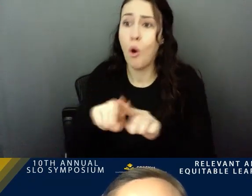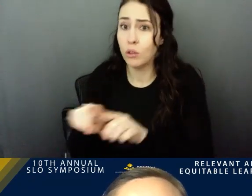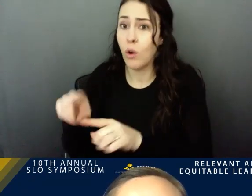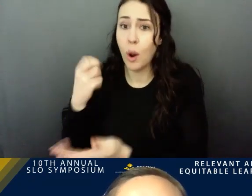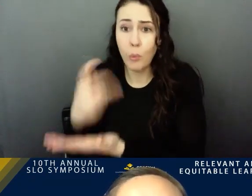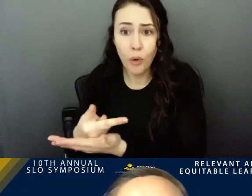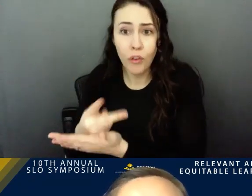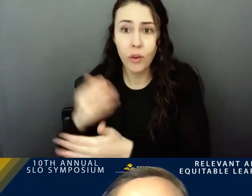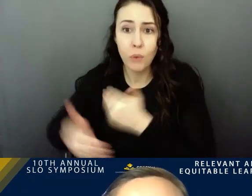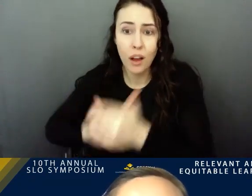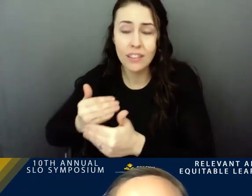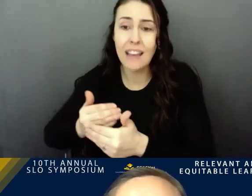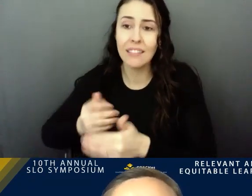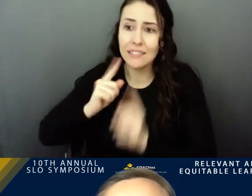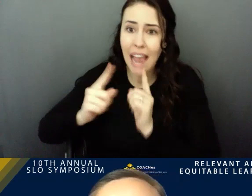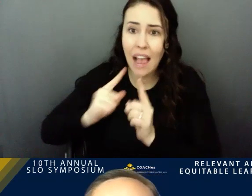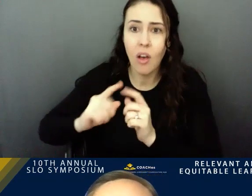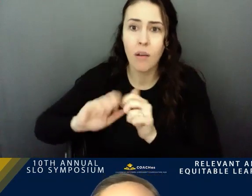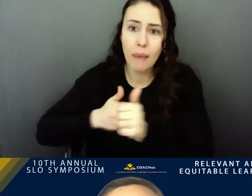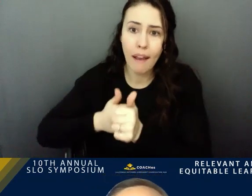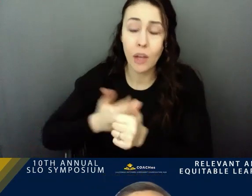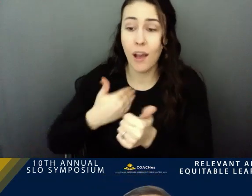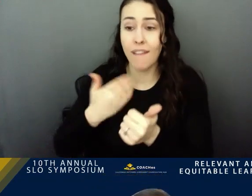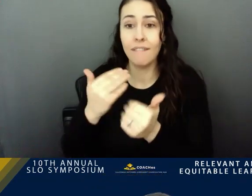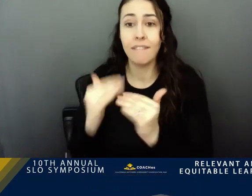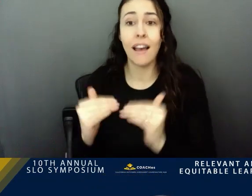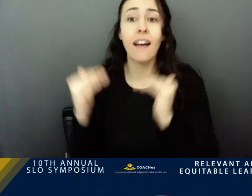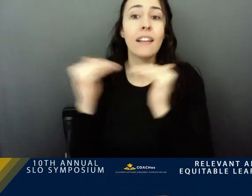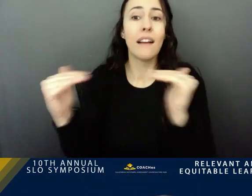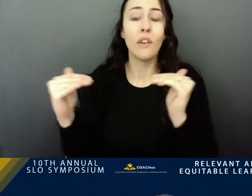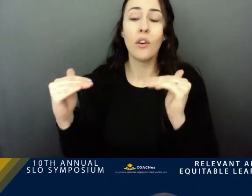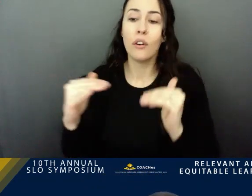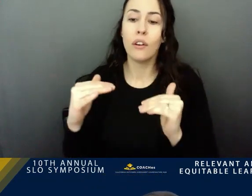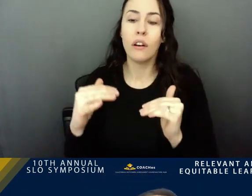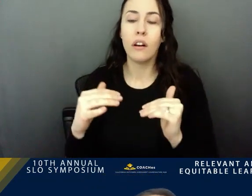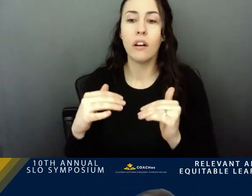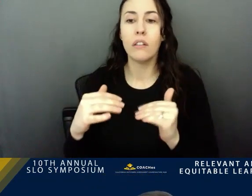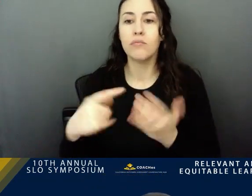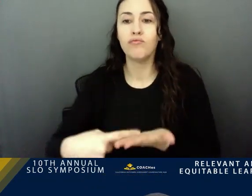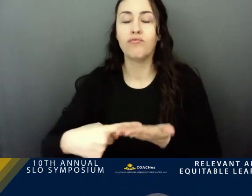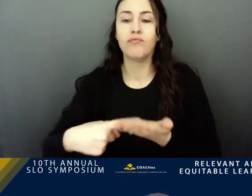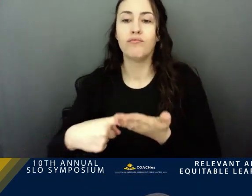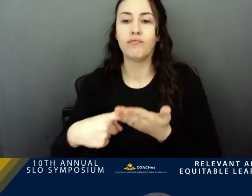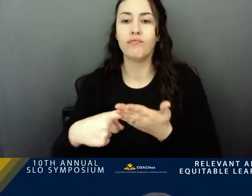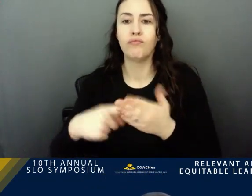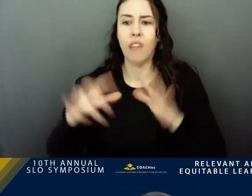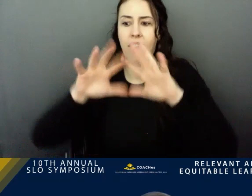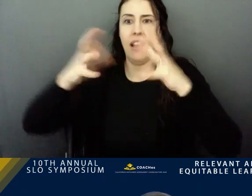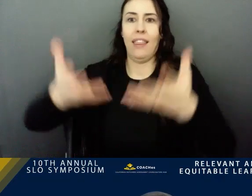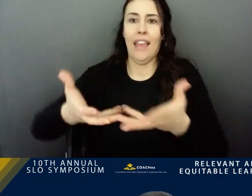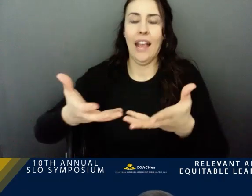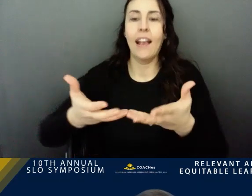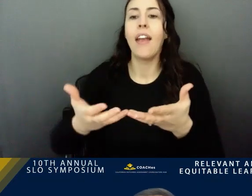back end. You know, you've got the high level, which kind of talks about the overarching stuff. And then you have a more focused